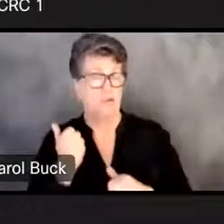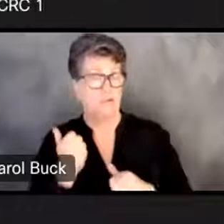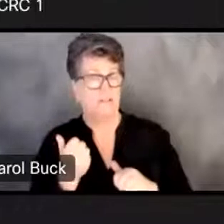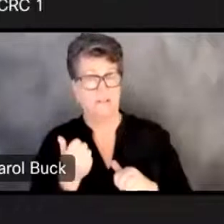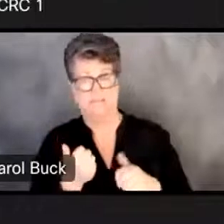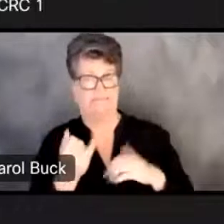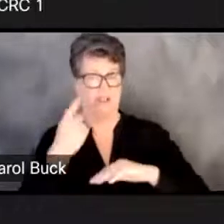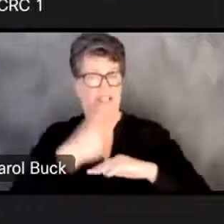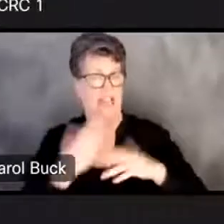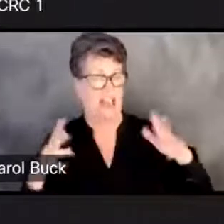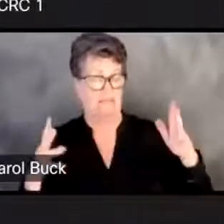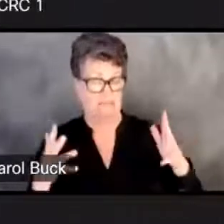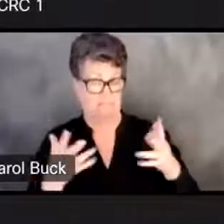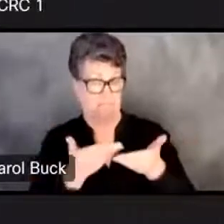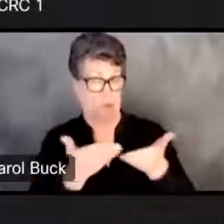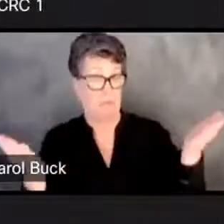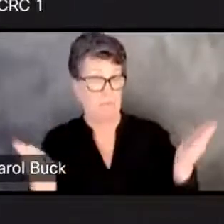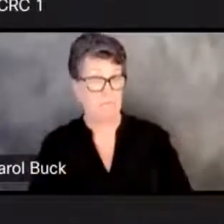of the agenda we had for you guys today.